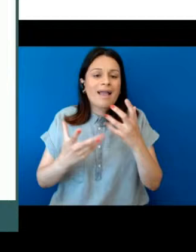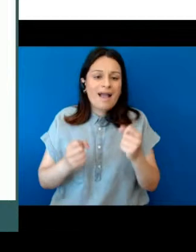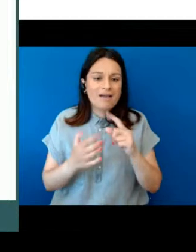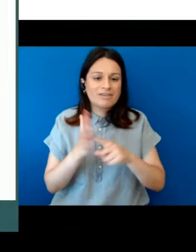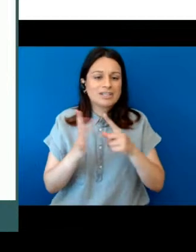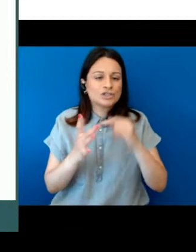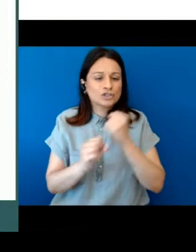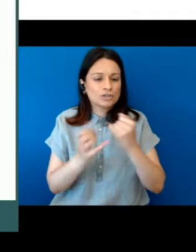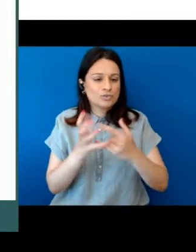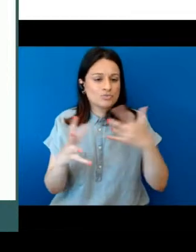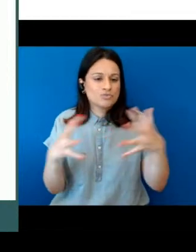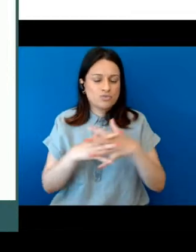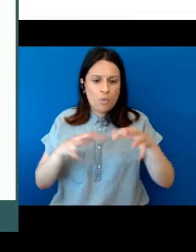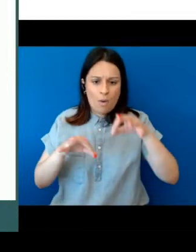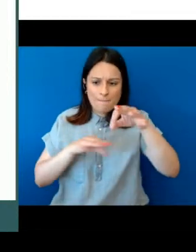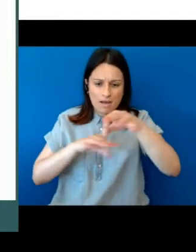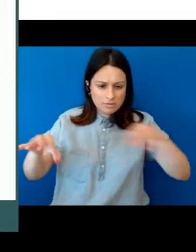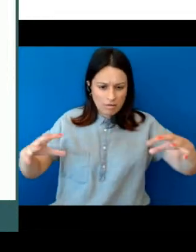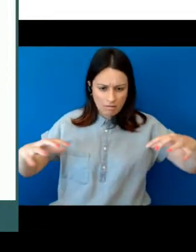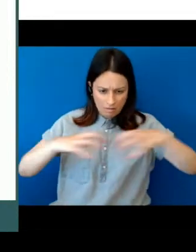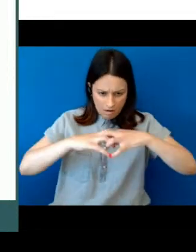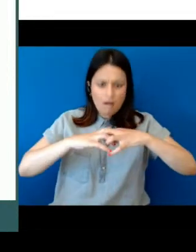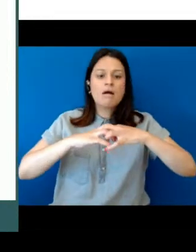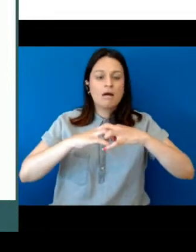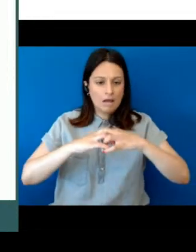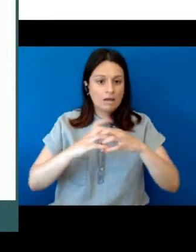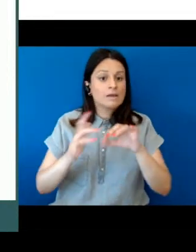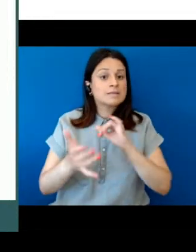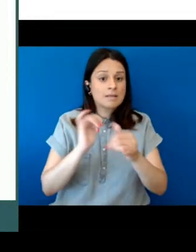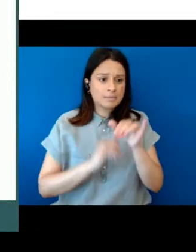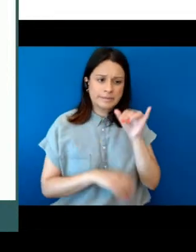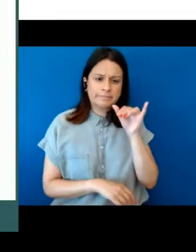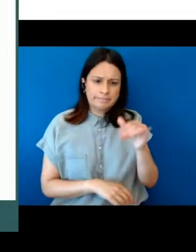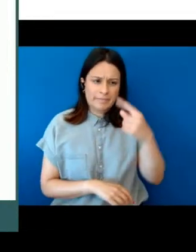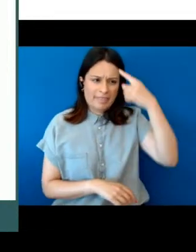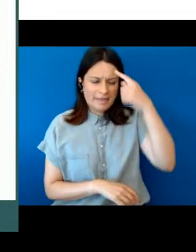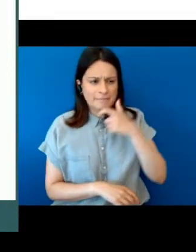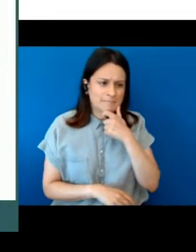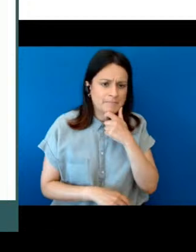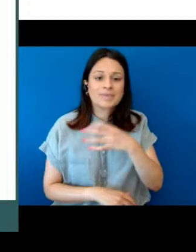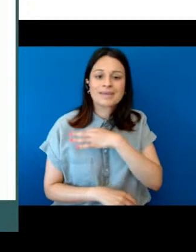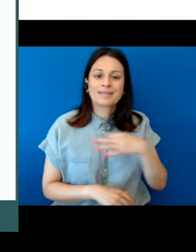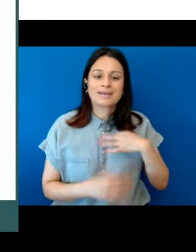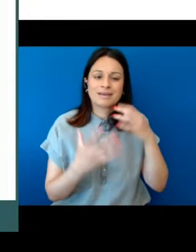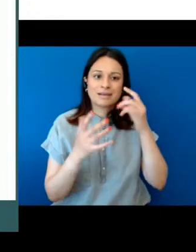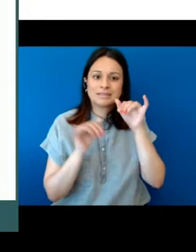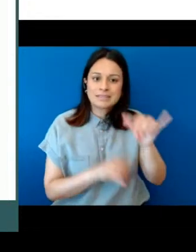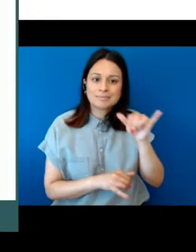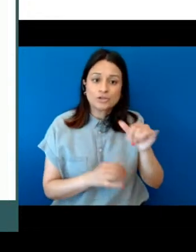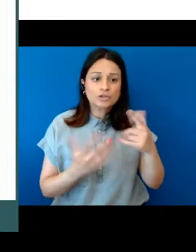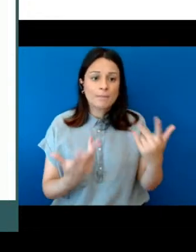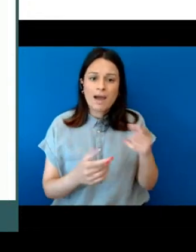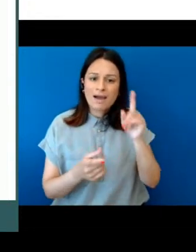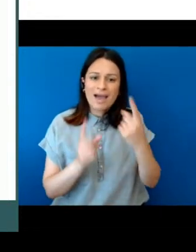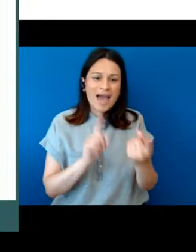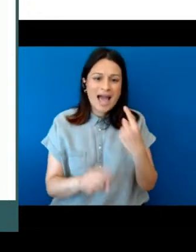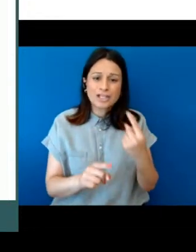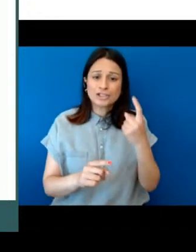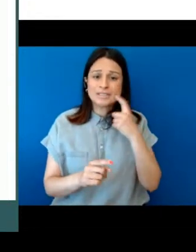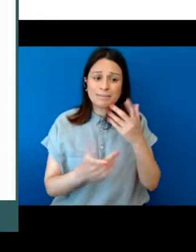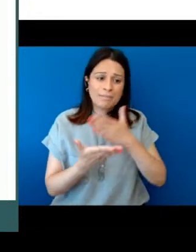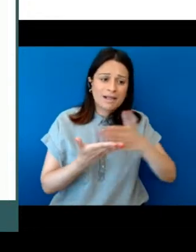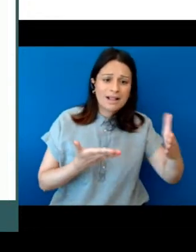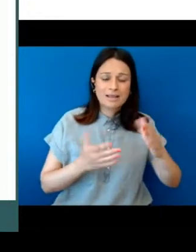useful when there's clinical suspicion of an allergy, but maybe the allergy isn't completely clear cut. So to use the example from the